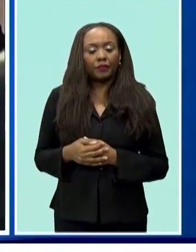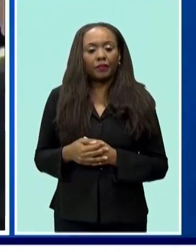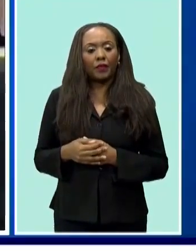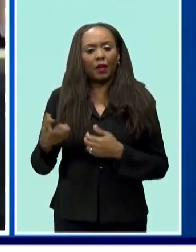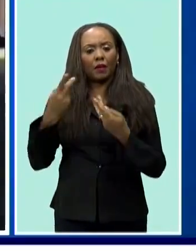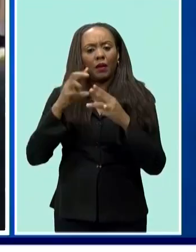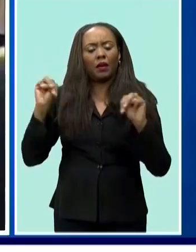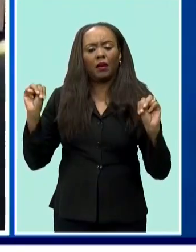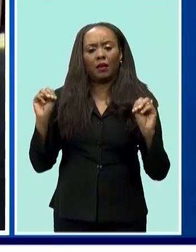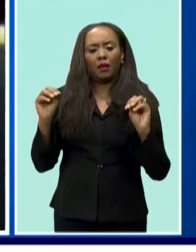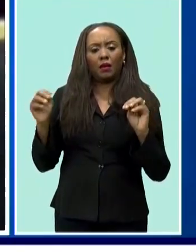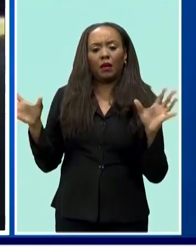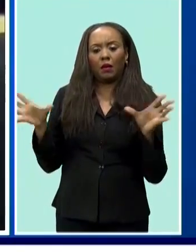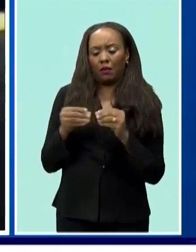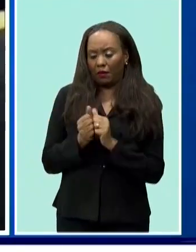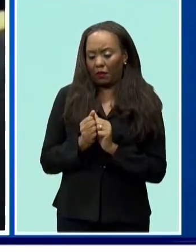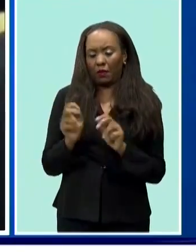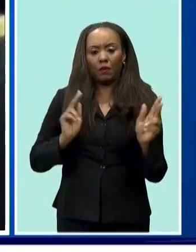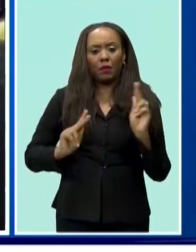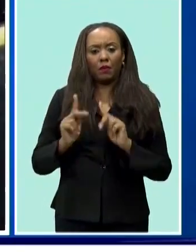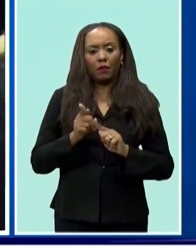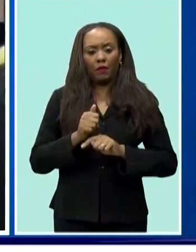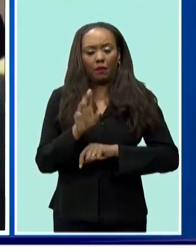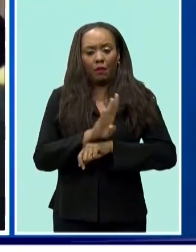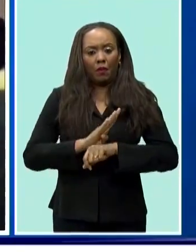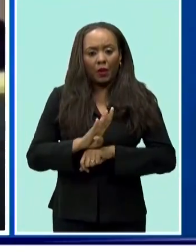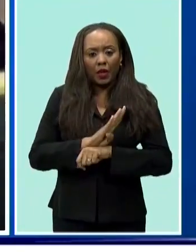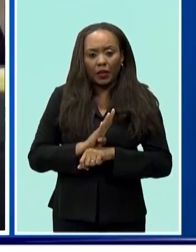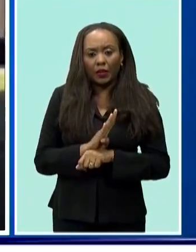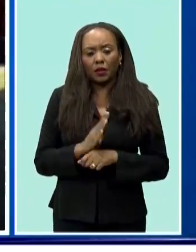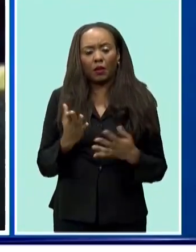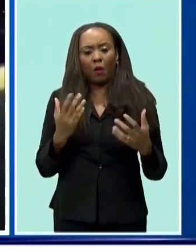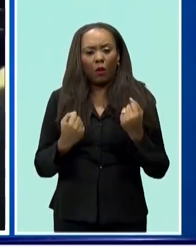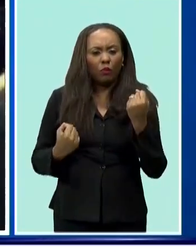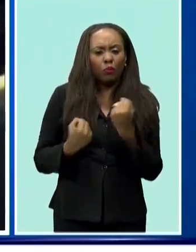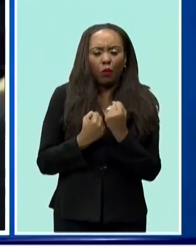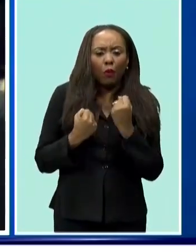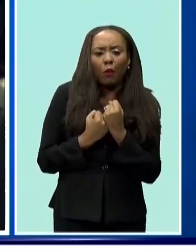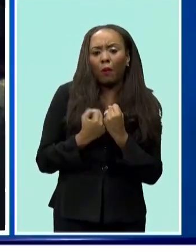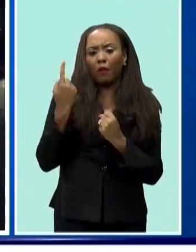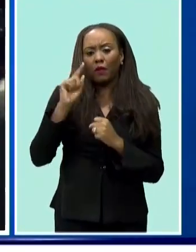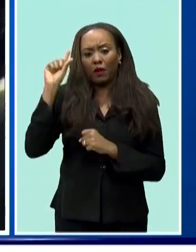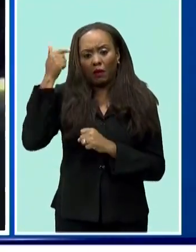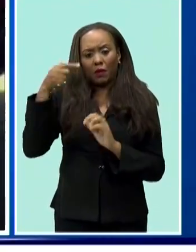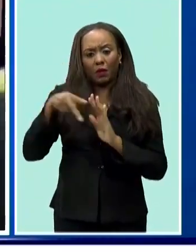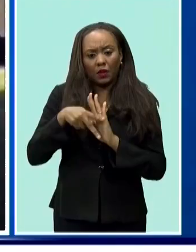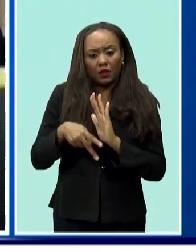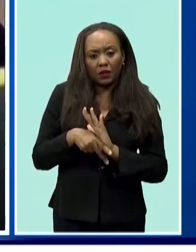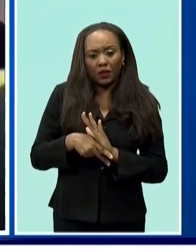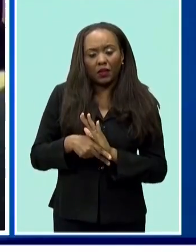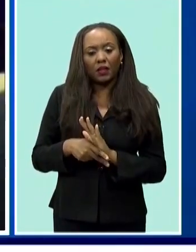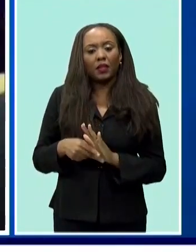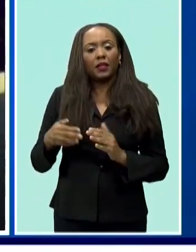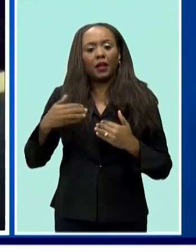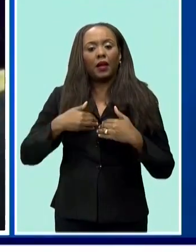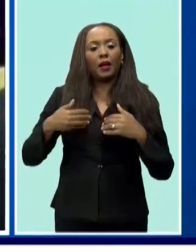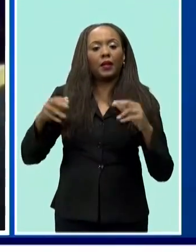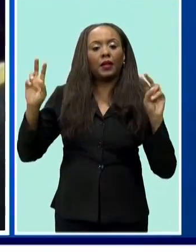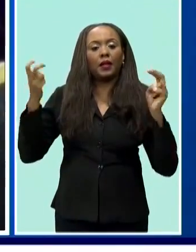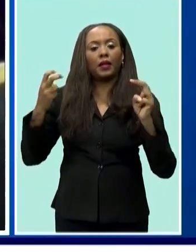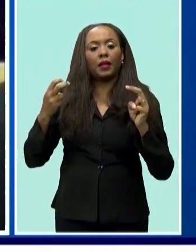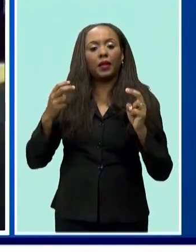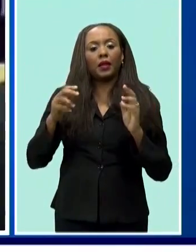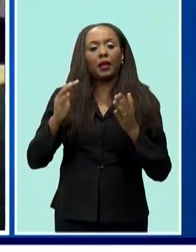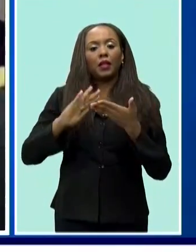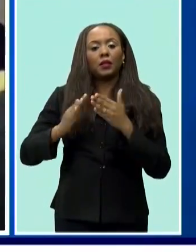with members of the Barbadian diaspora to try to drum up support for government's policies. One of her stops was a town hall